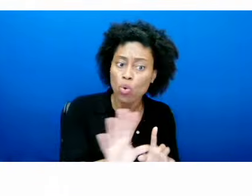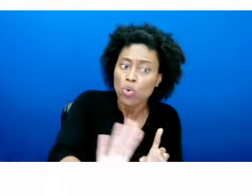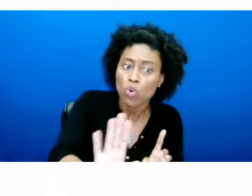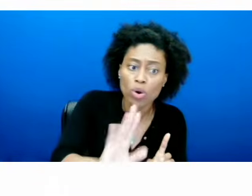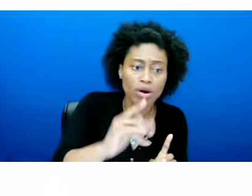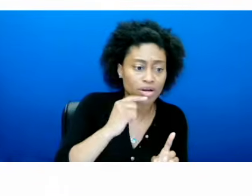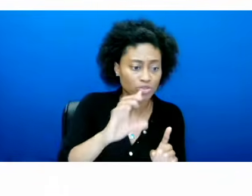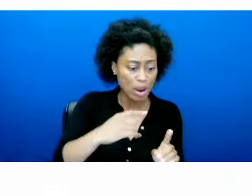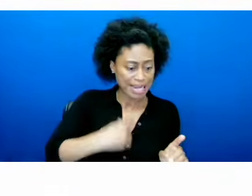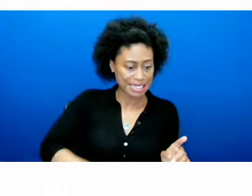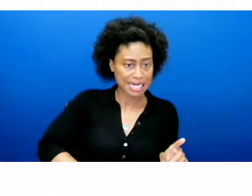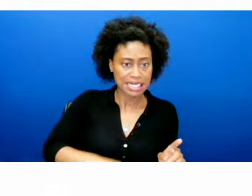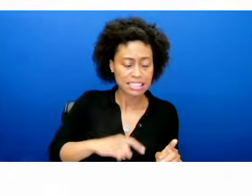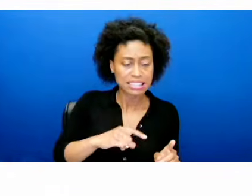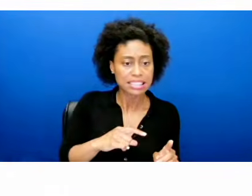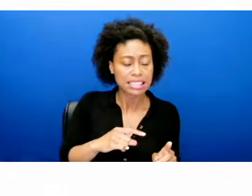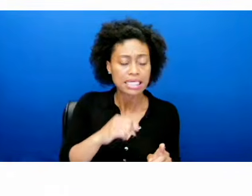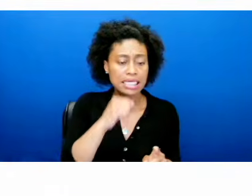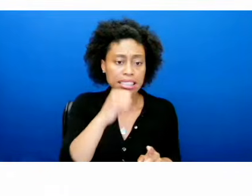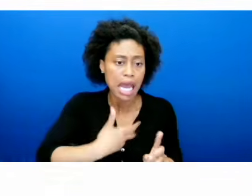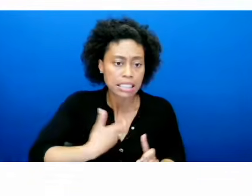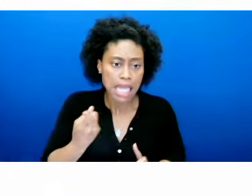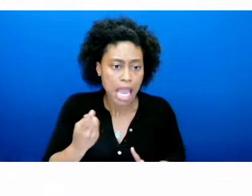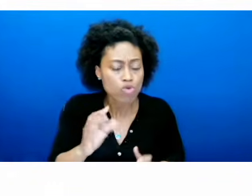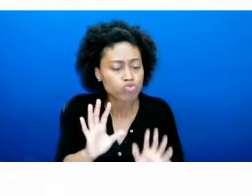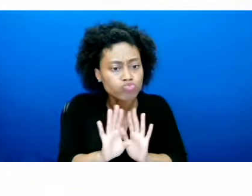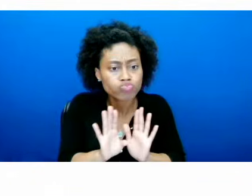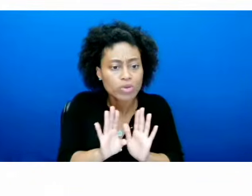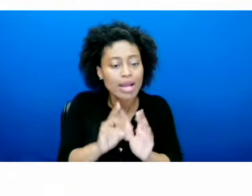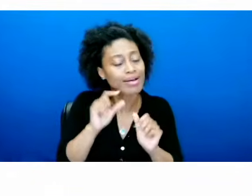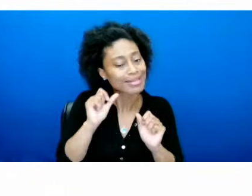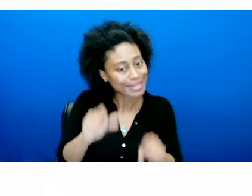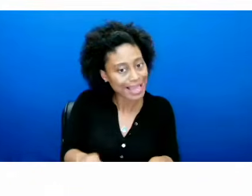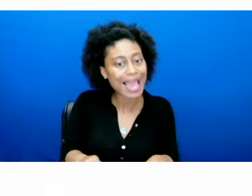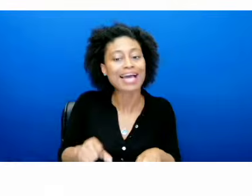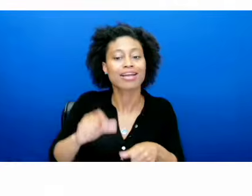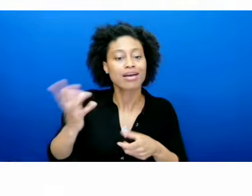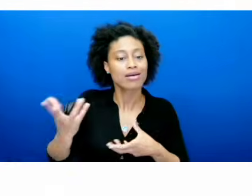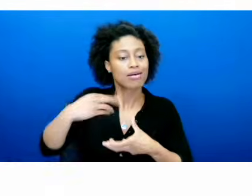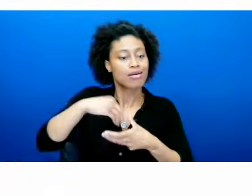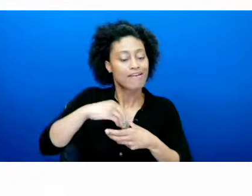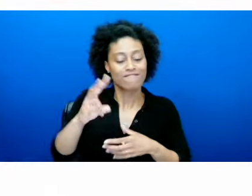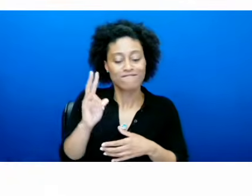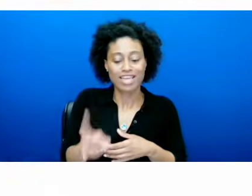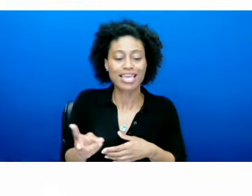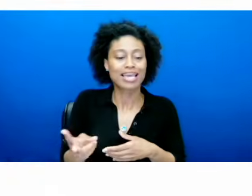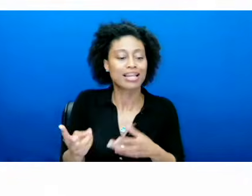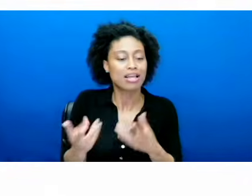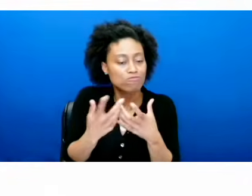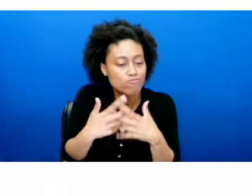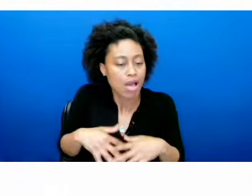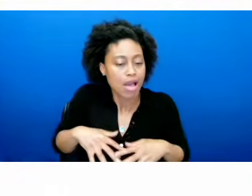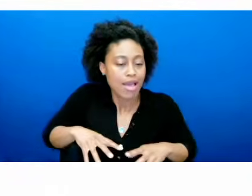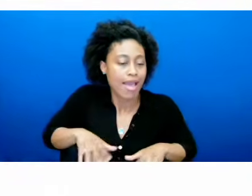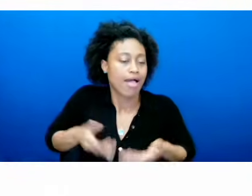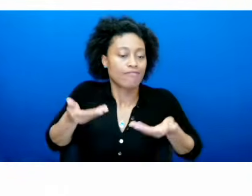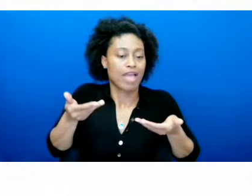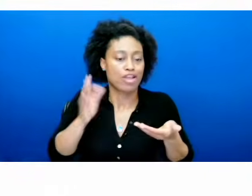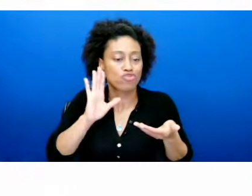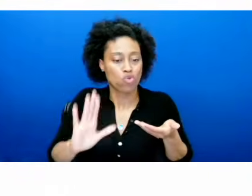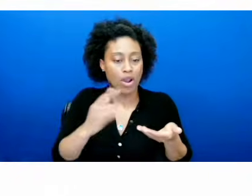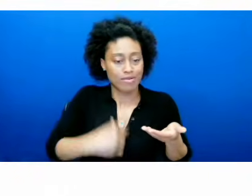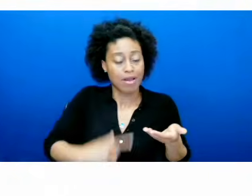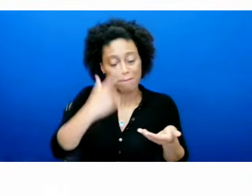your identity. Going vegan can be encompassing and actually elevating of all of those things because we're choosing health, we're